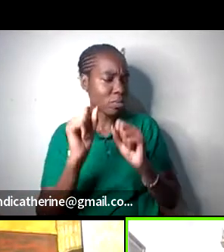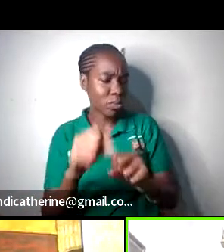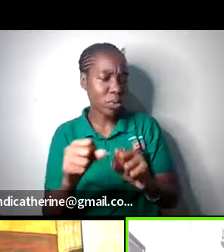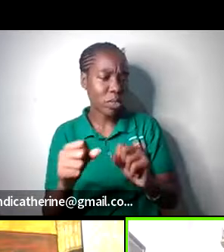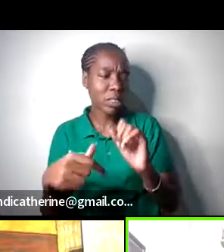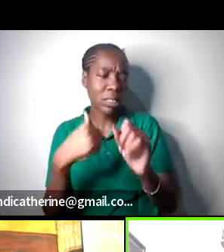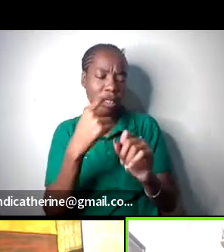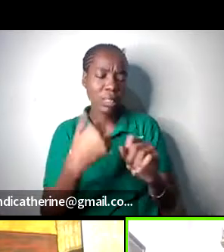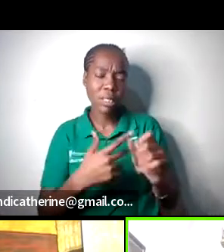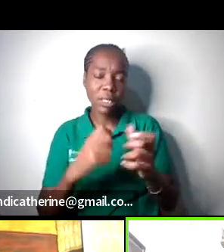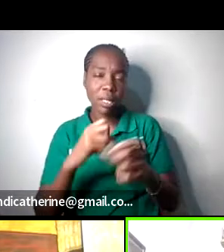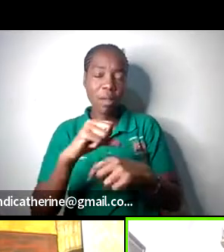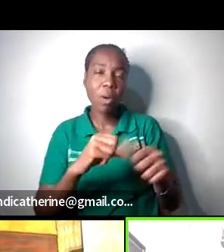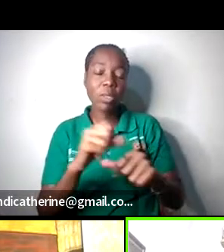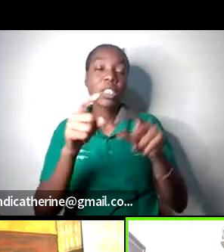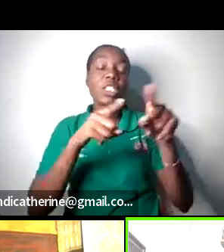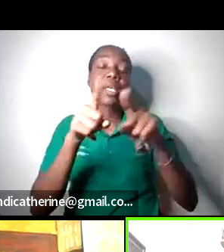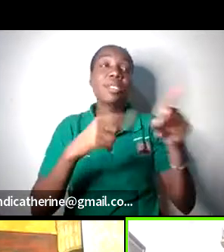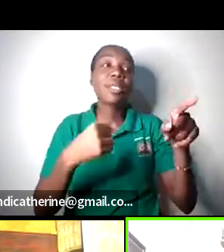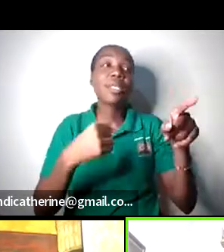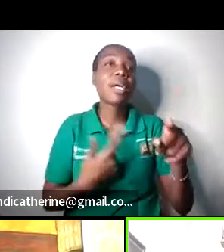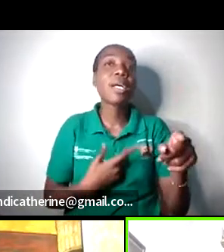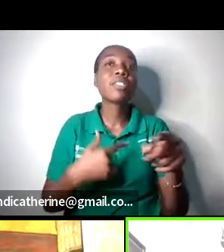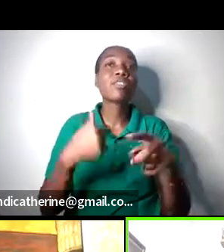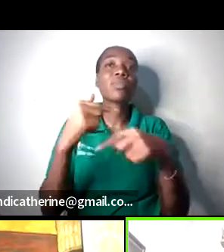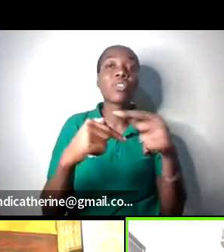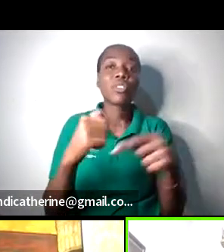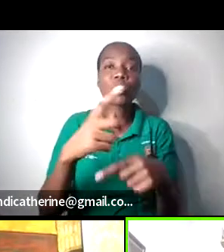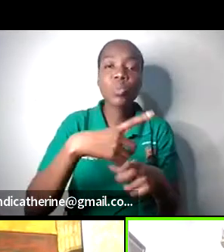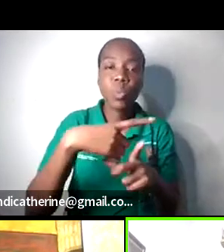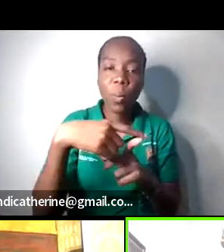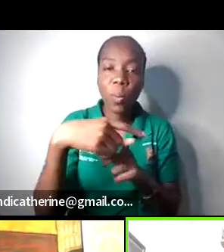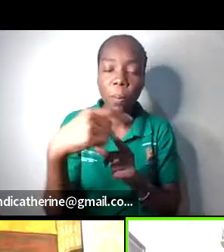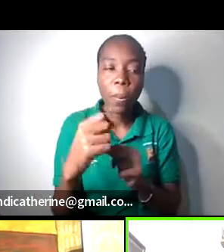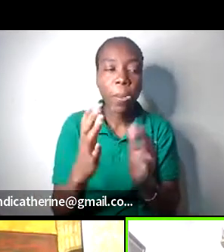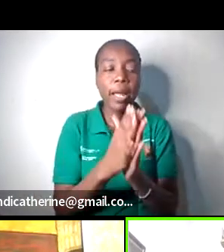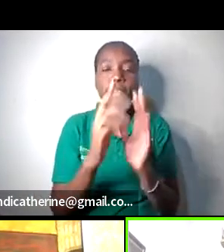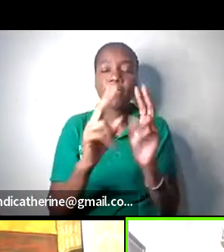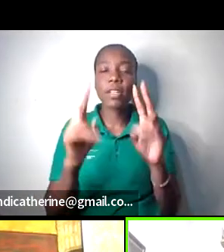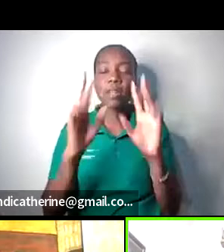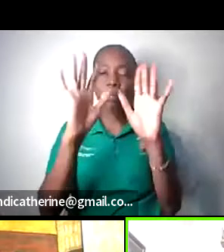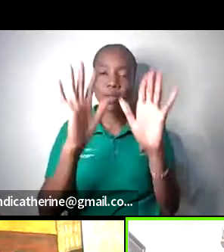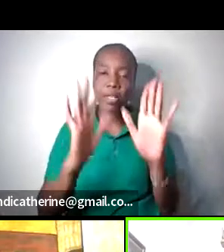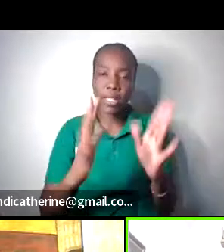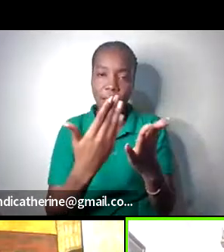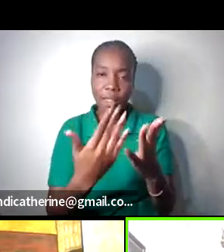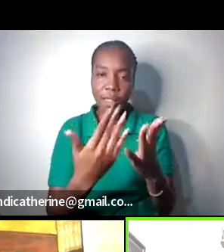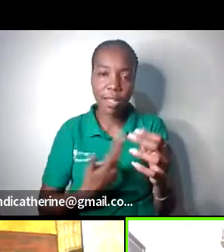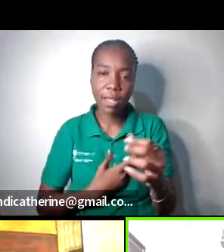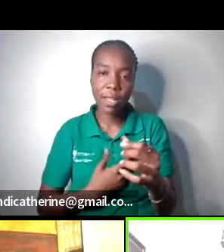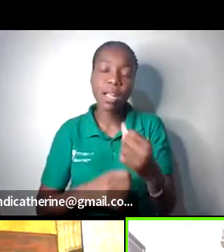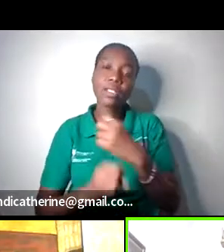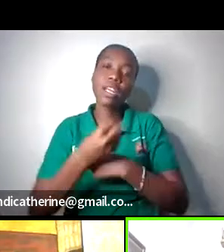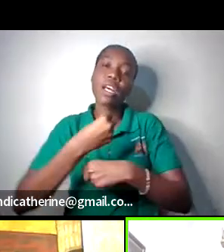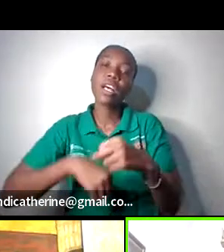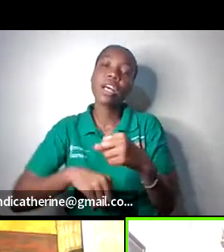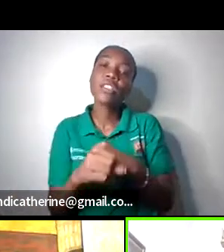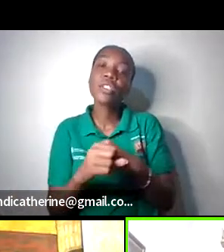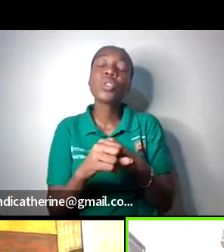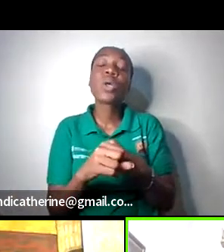going forward. I think one of the key things that we certainly see is the